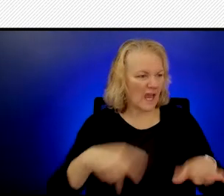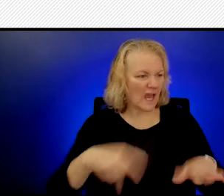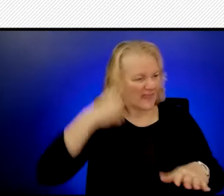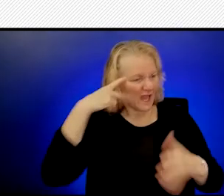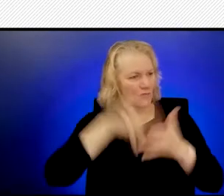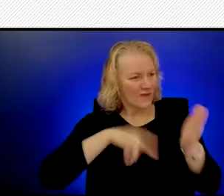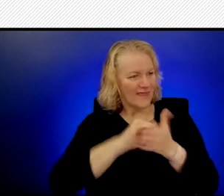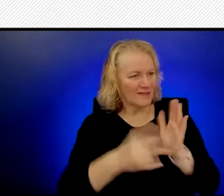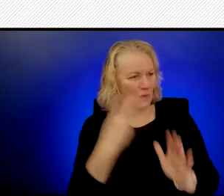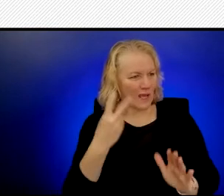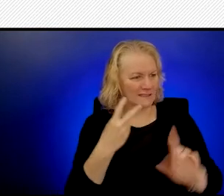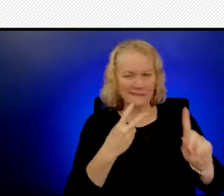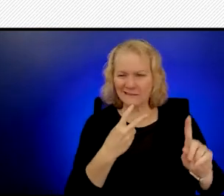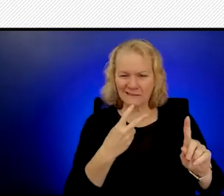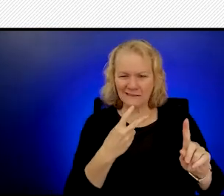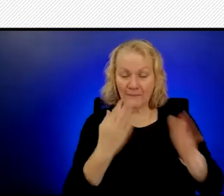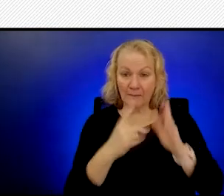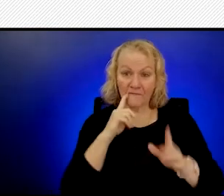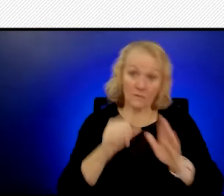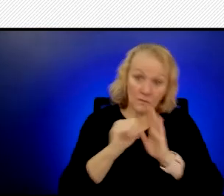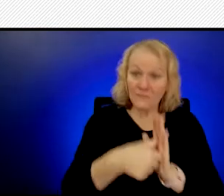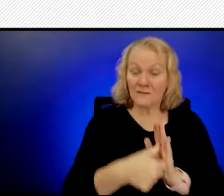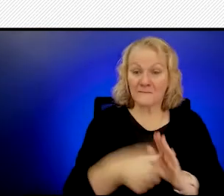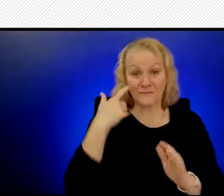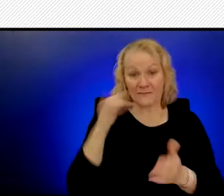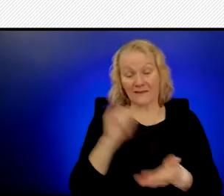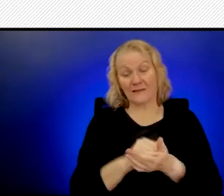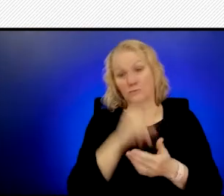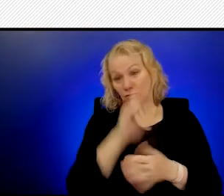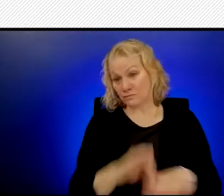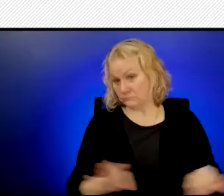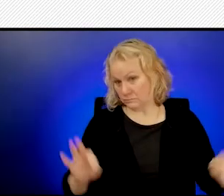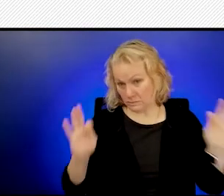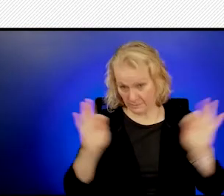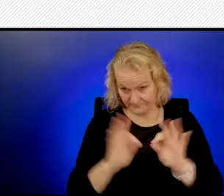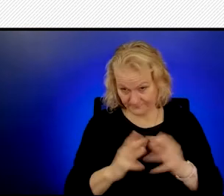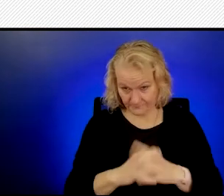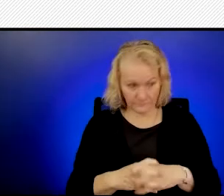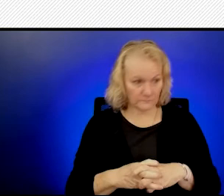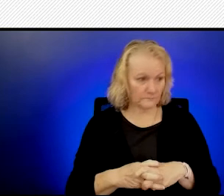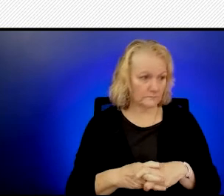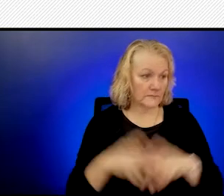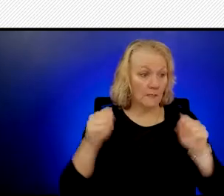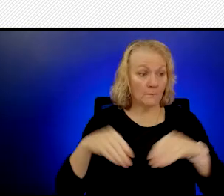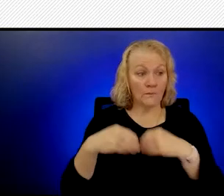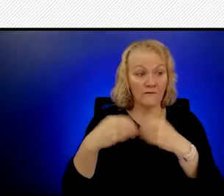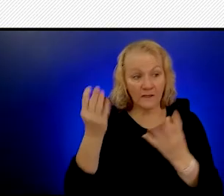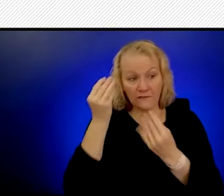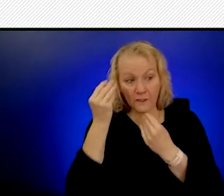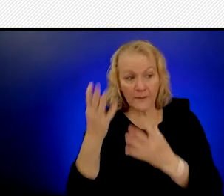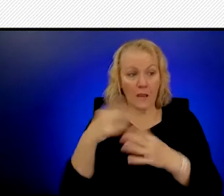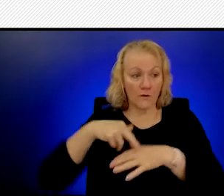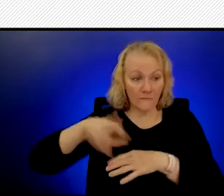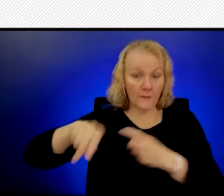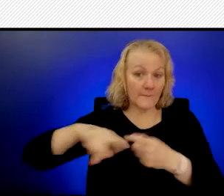twice, probably for emphasis because that's really important. Provide information and referral